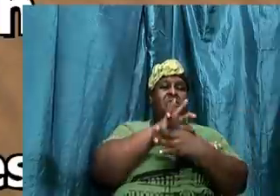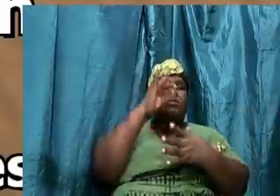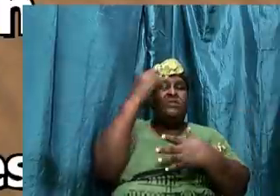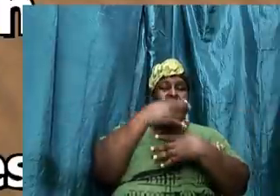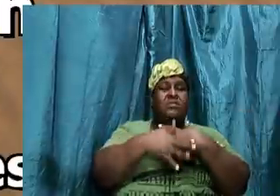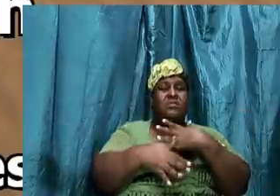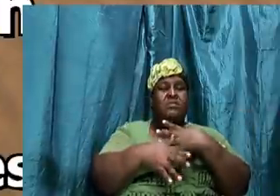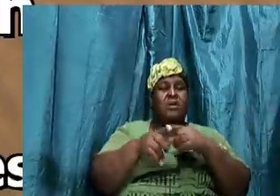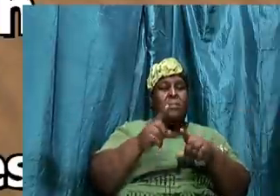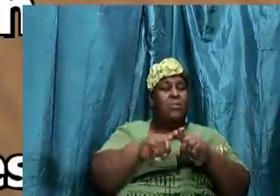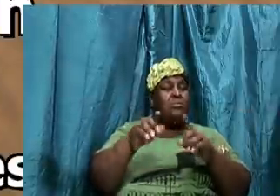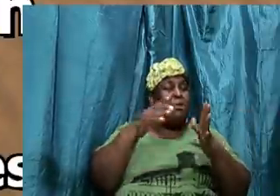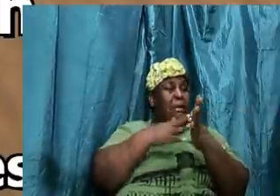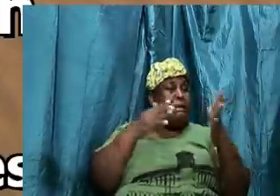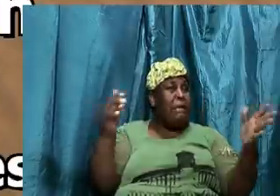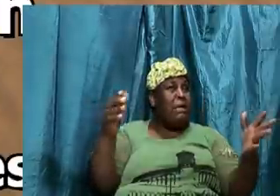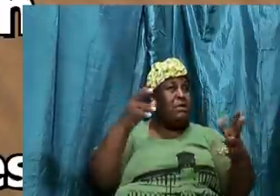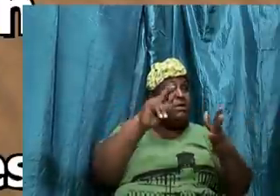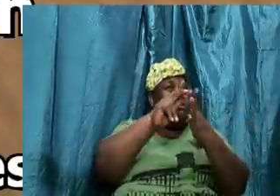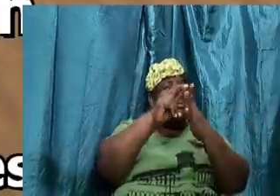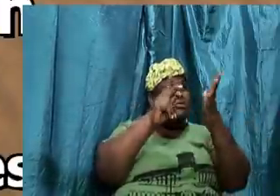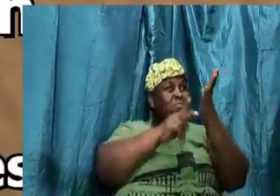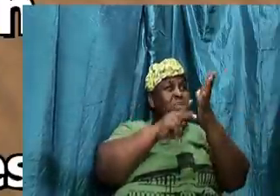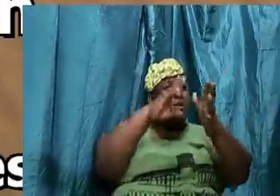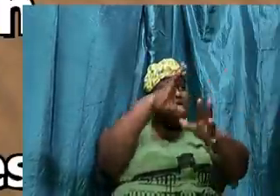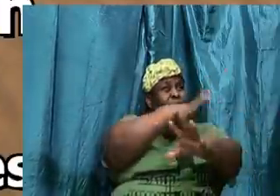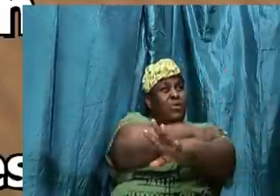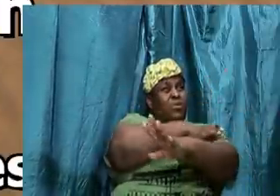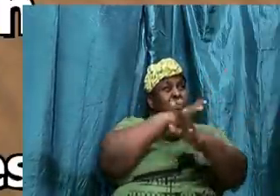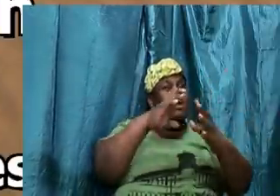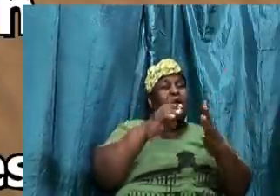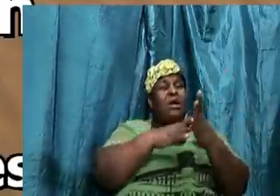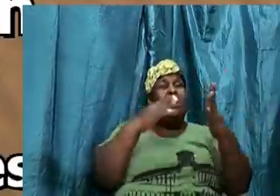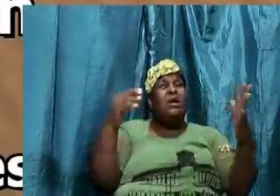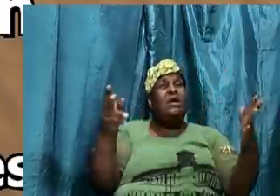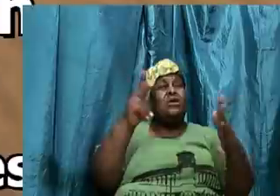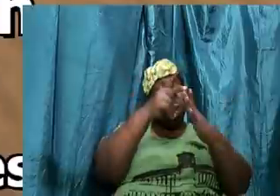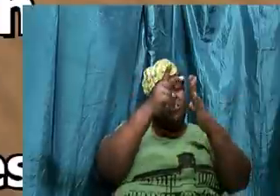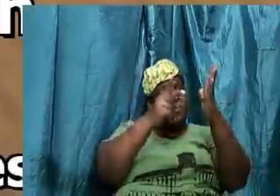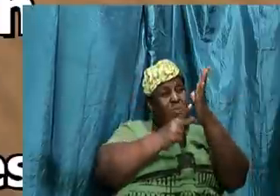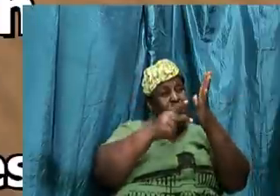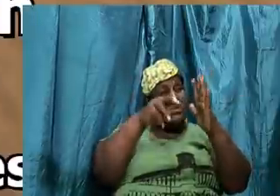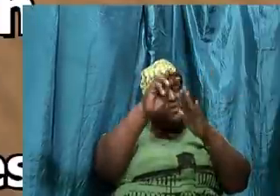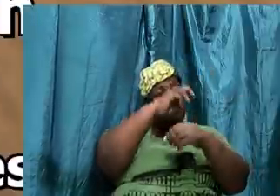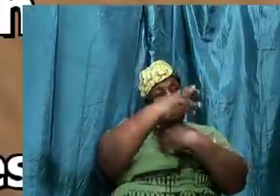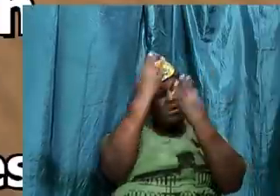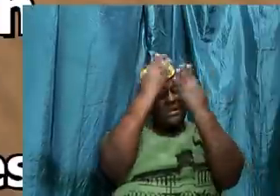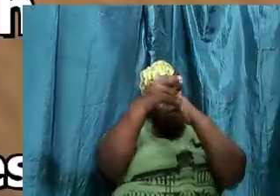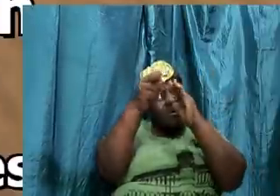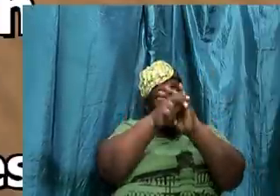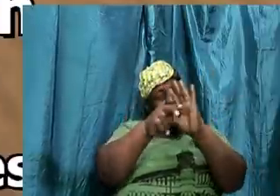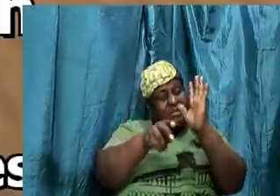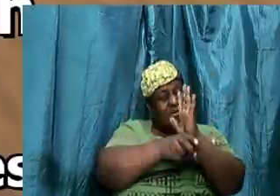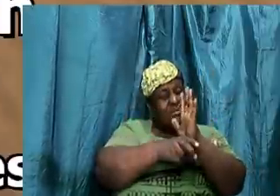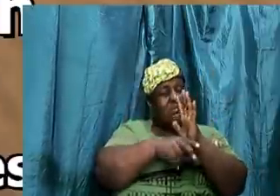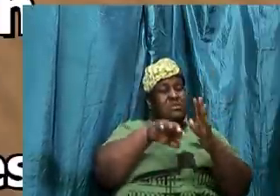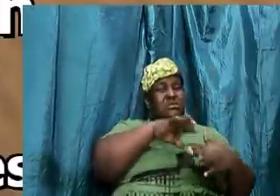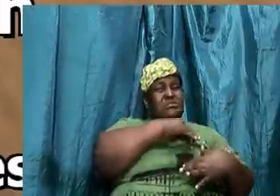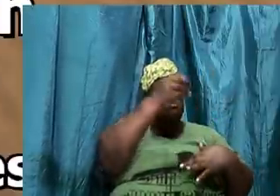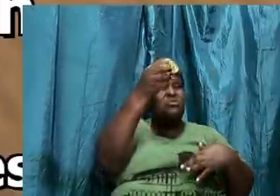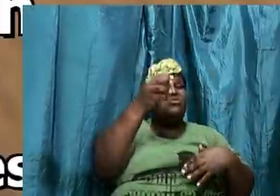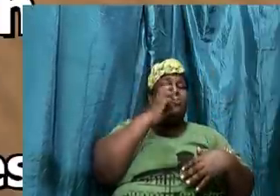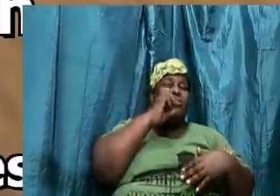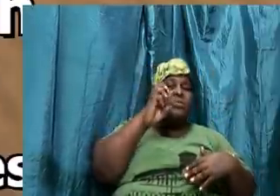against principalities and against powers and against the rulers of the darkness of this world, against spiritual wickedness in